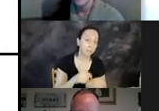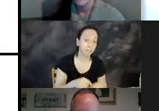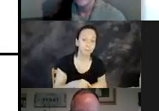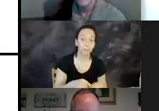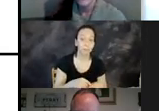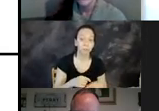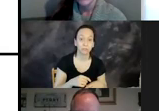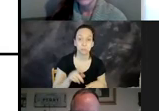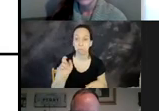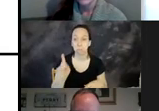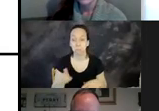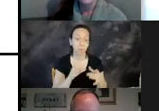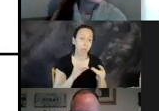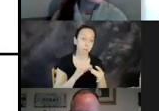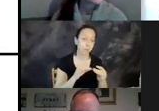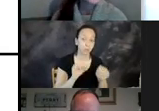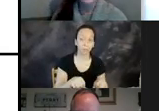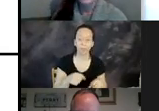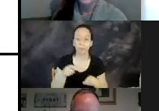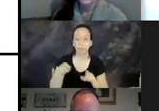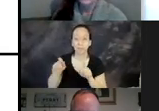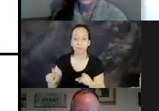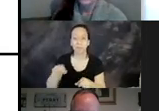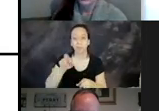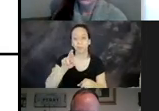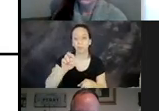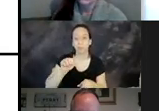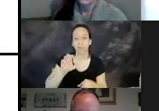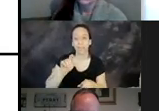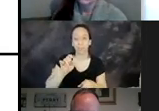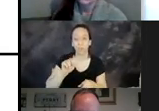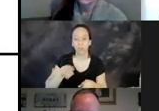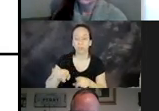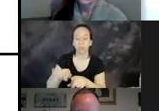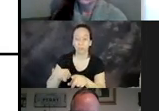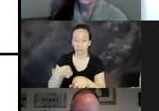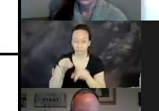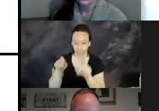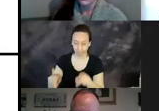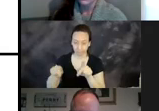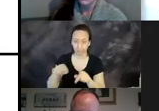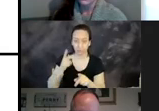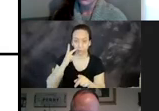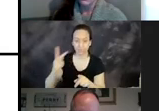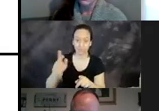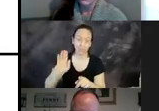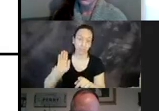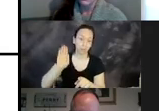selecting the reactions button at the bottom of your screen, and then you should see a raised hand option.